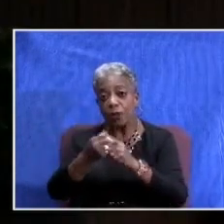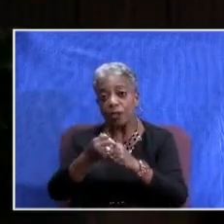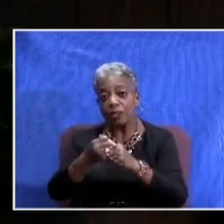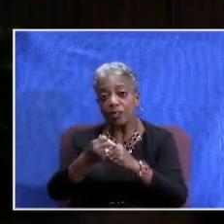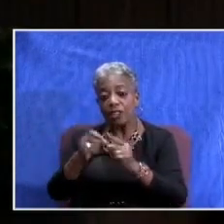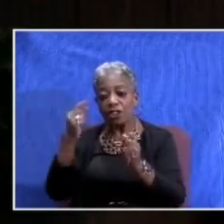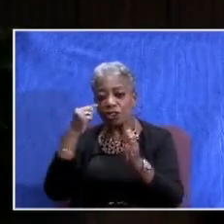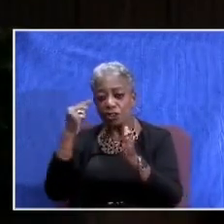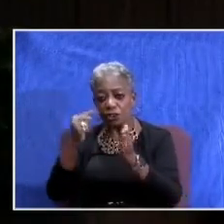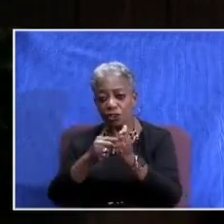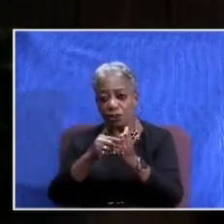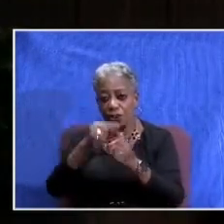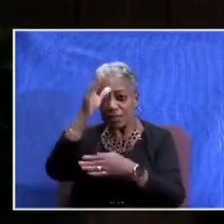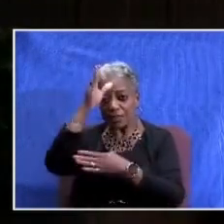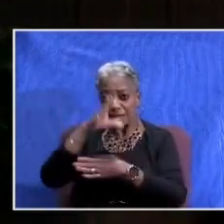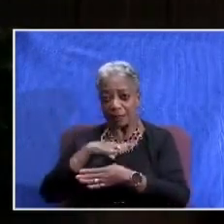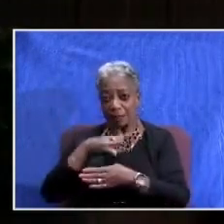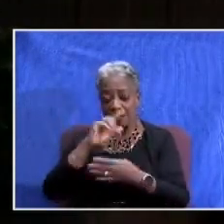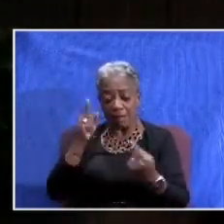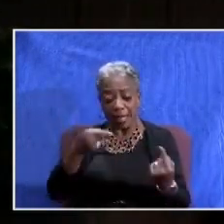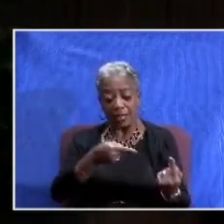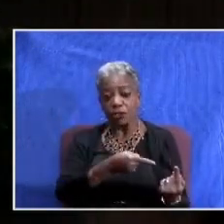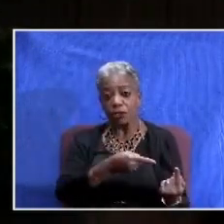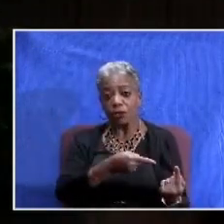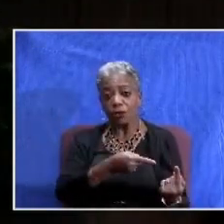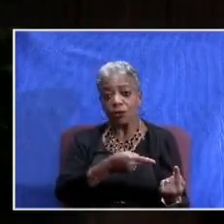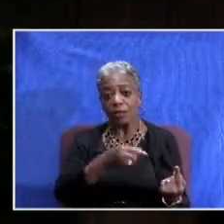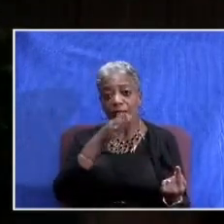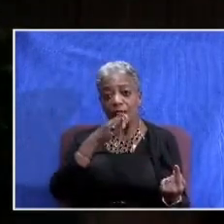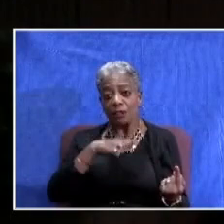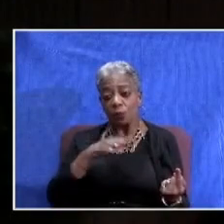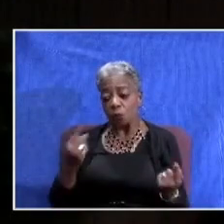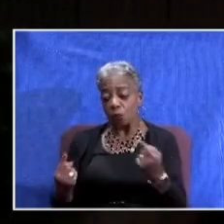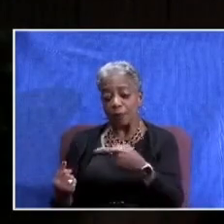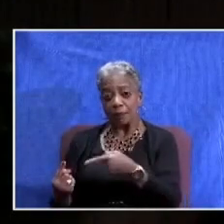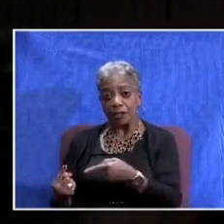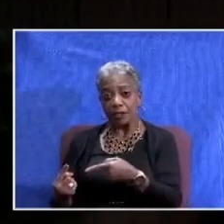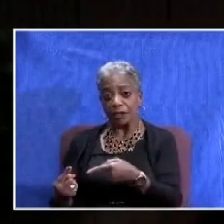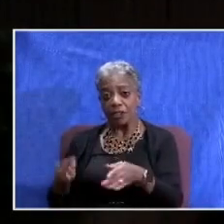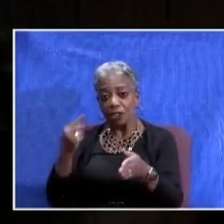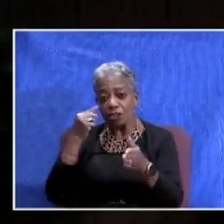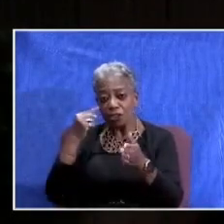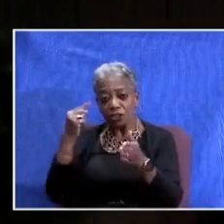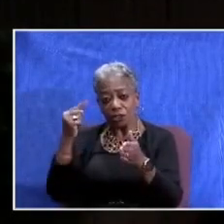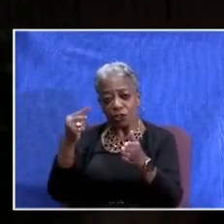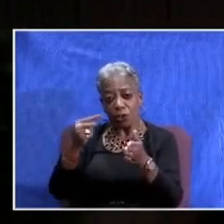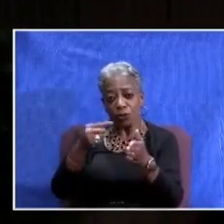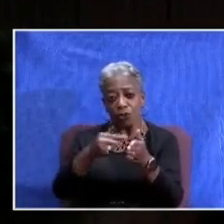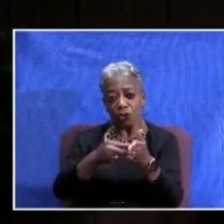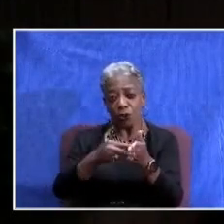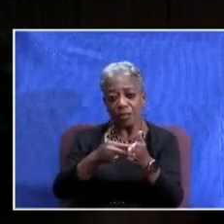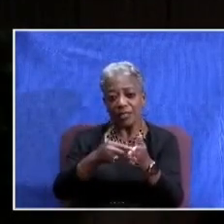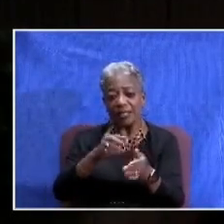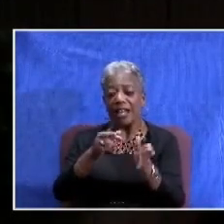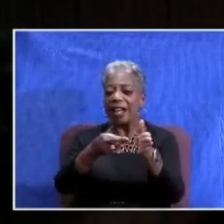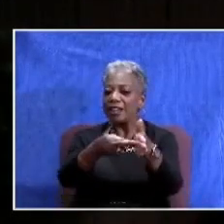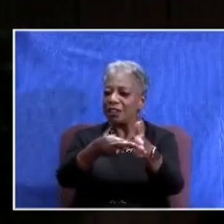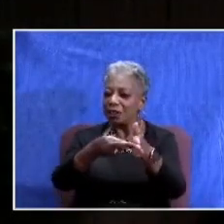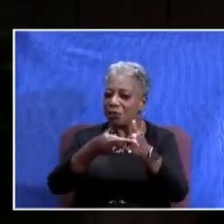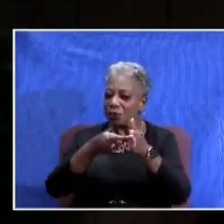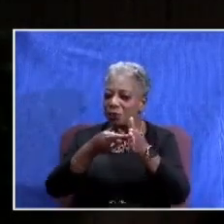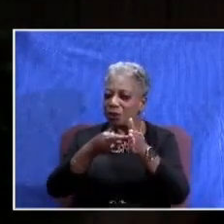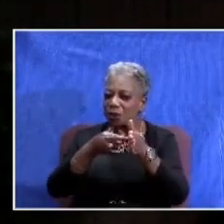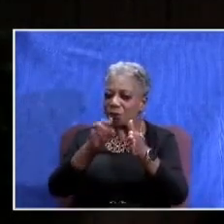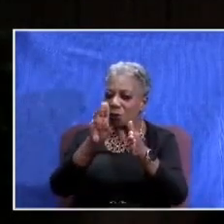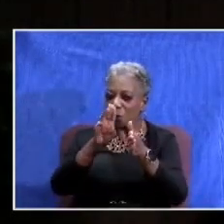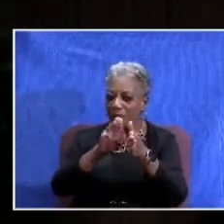see the response ignored. But look at the requirements.